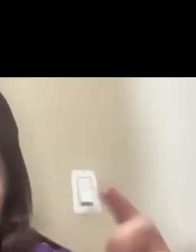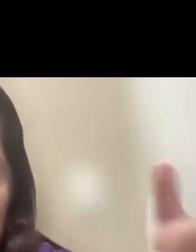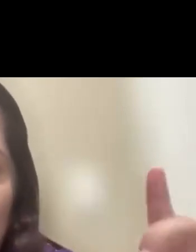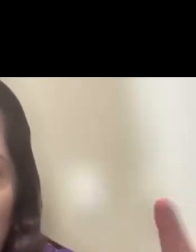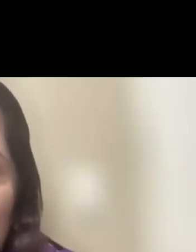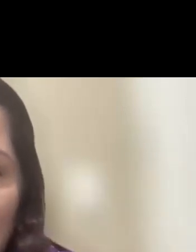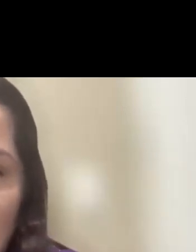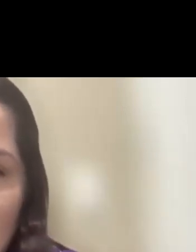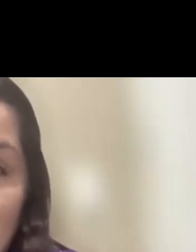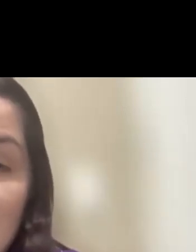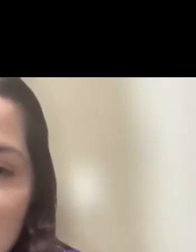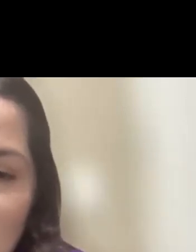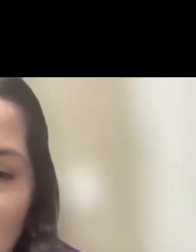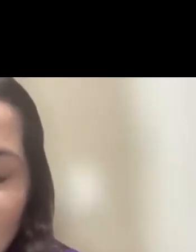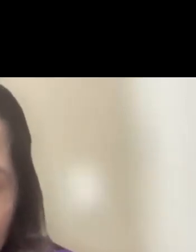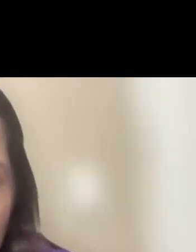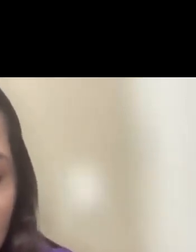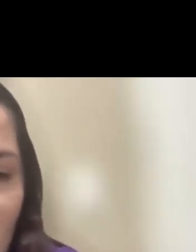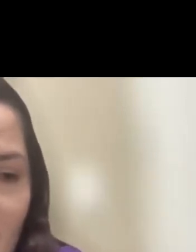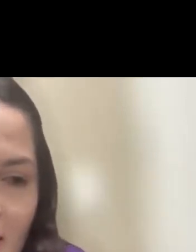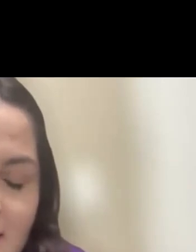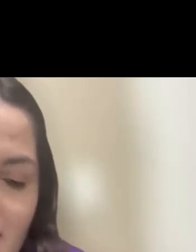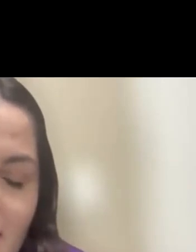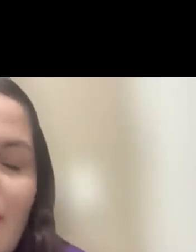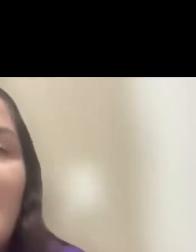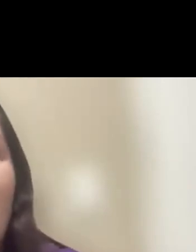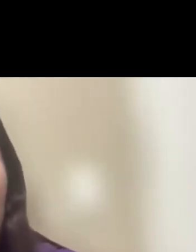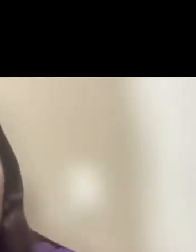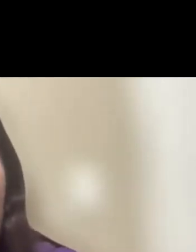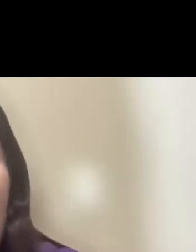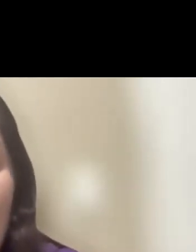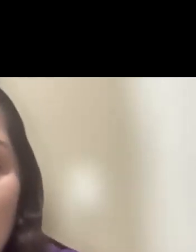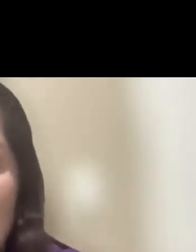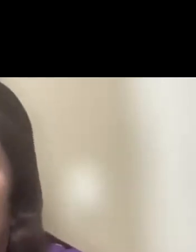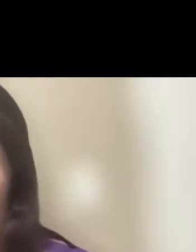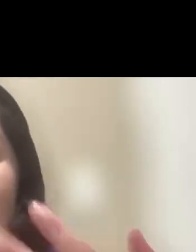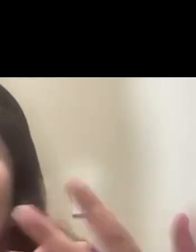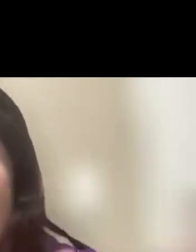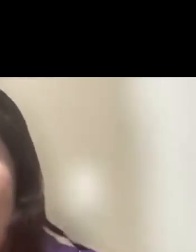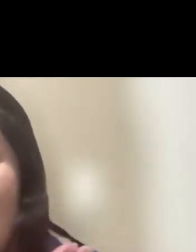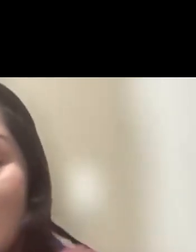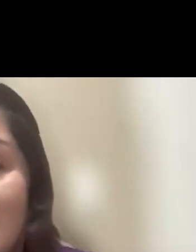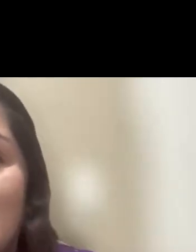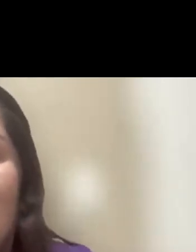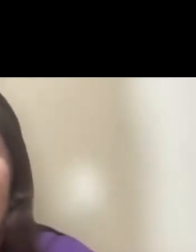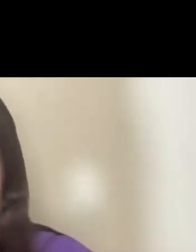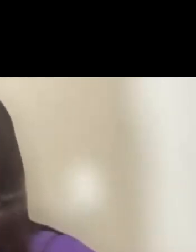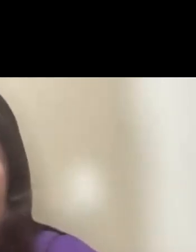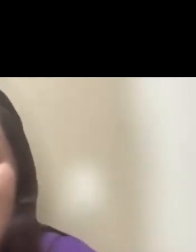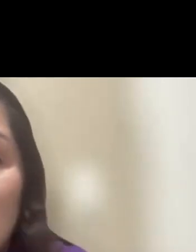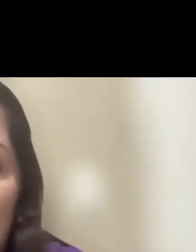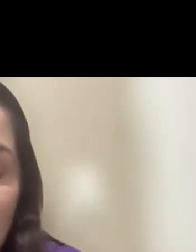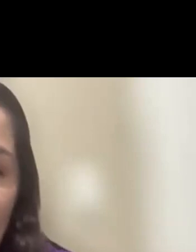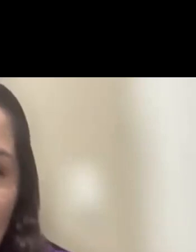she gave me a little flyer for PACE program at Sutter Health. And that was the first step we did, like